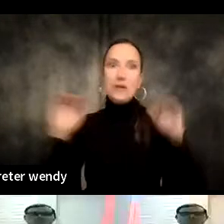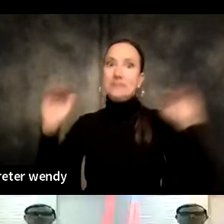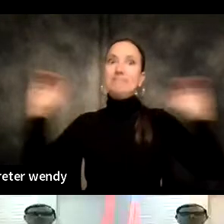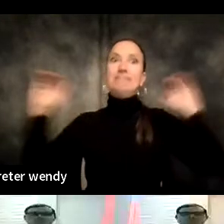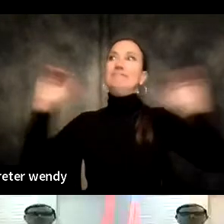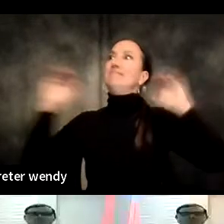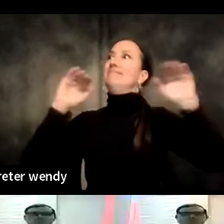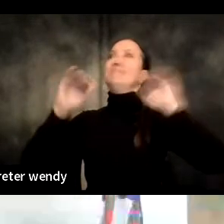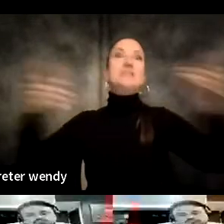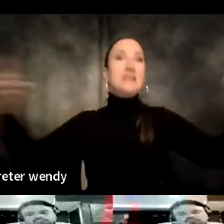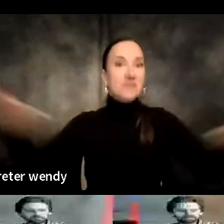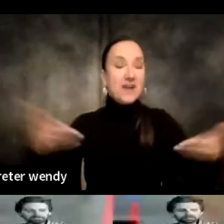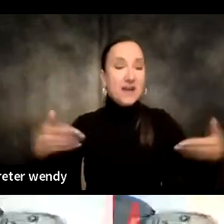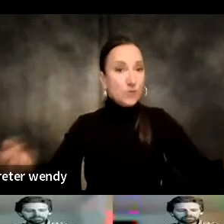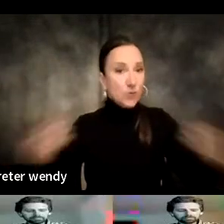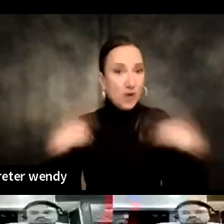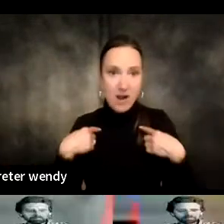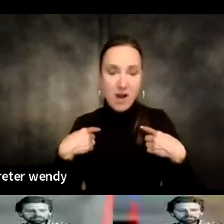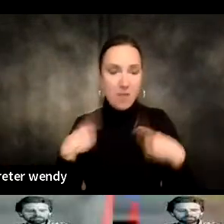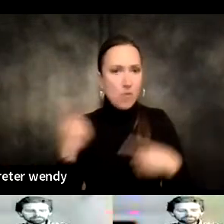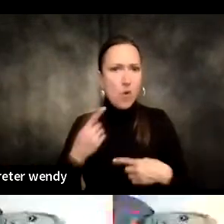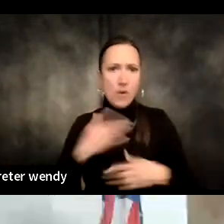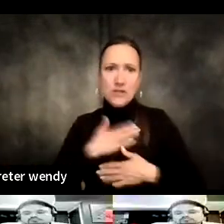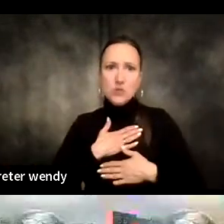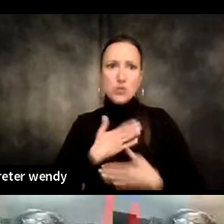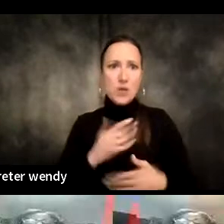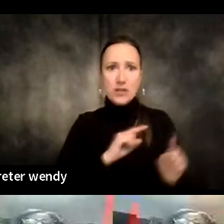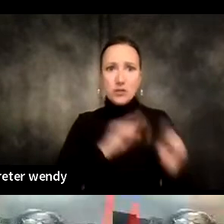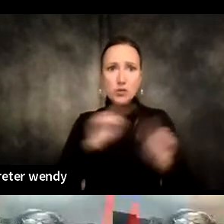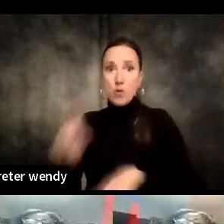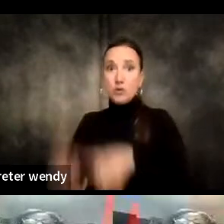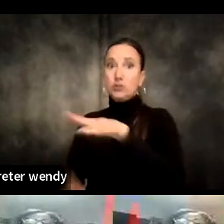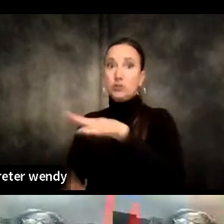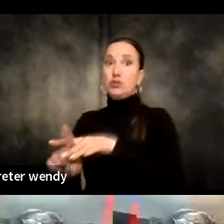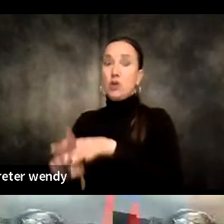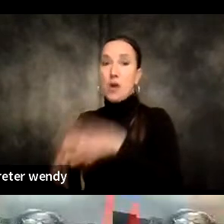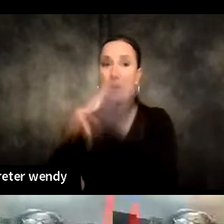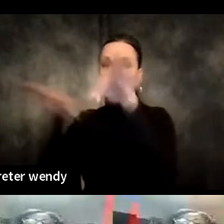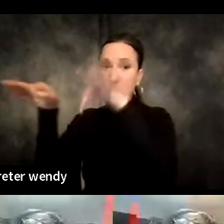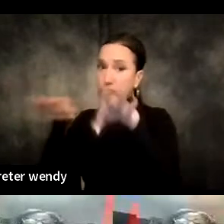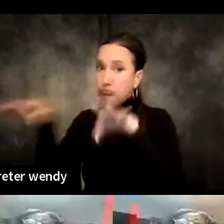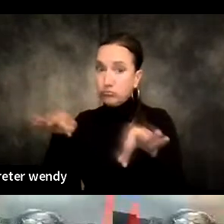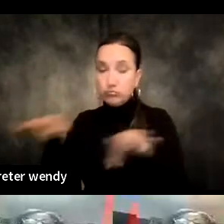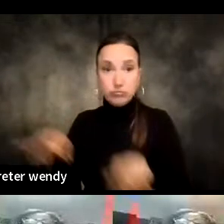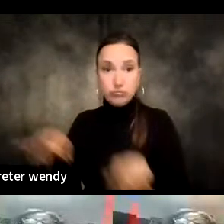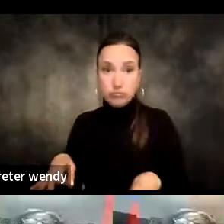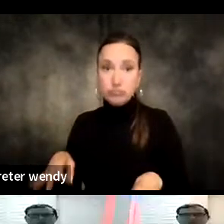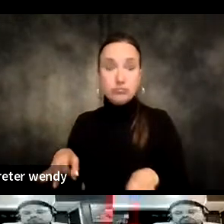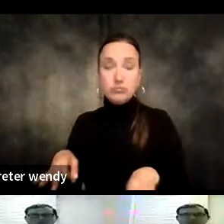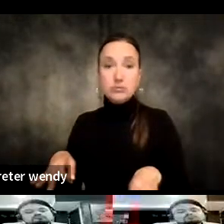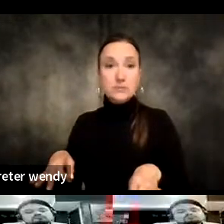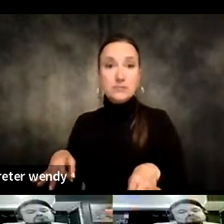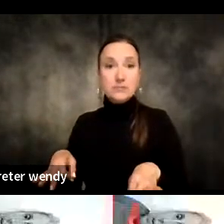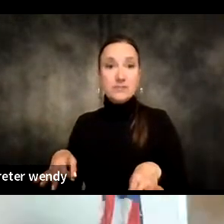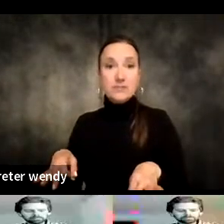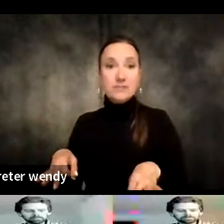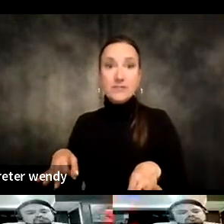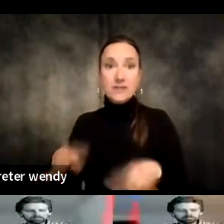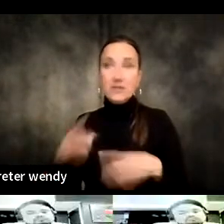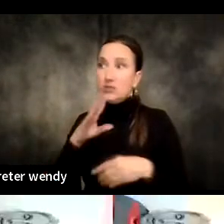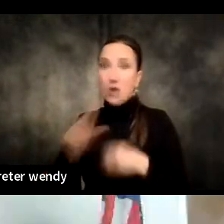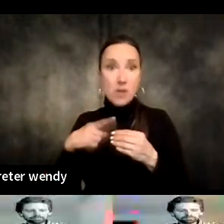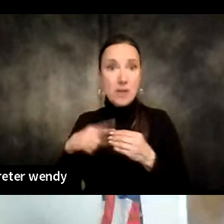you all tonight, and we're willing to come out and speak on the office and talk about rate cases